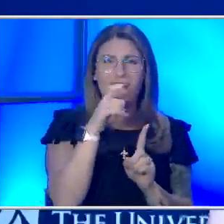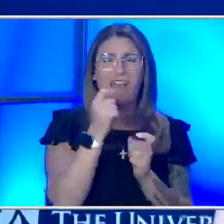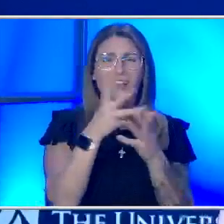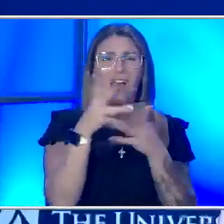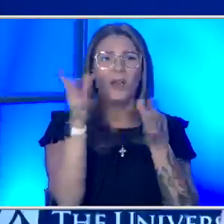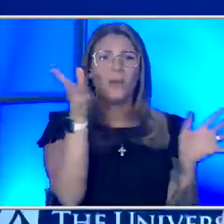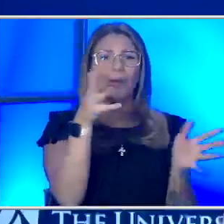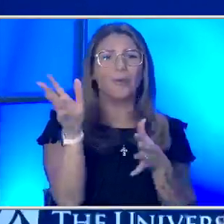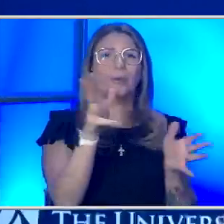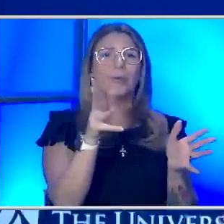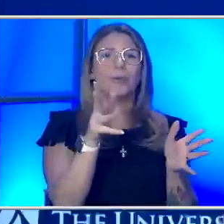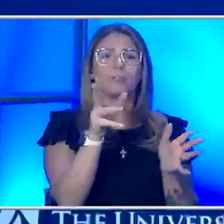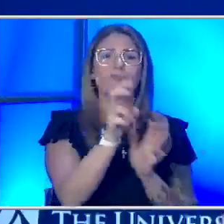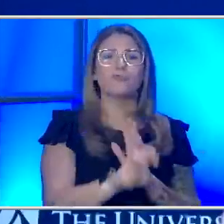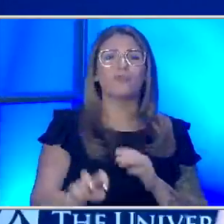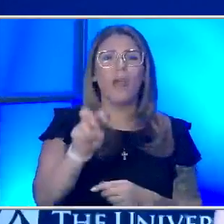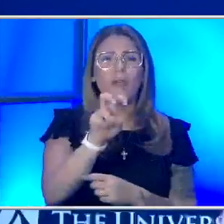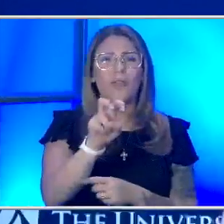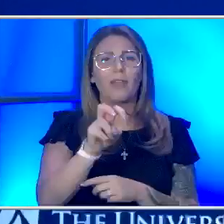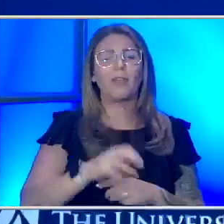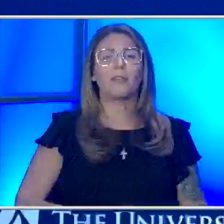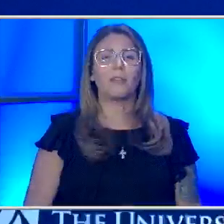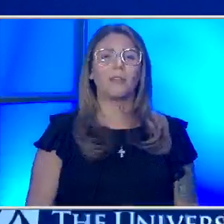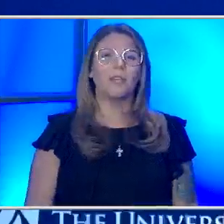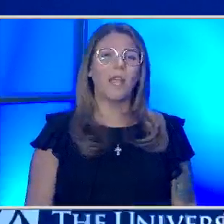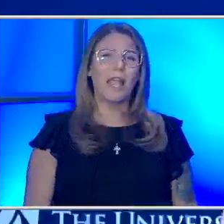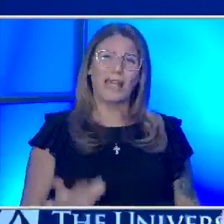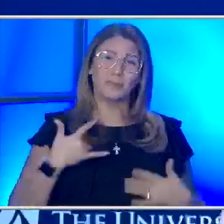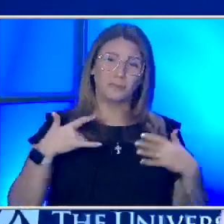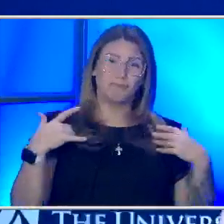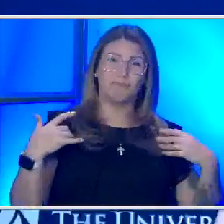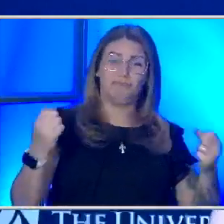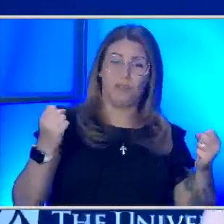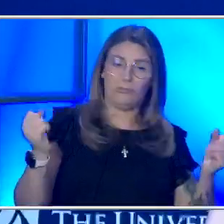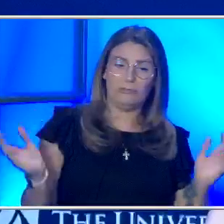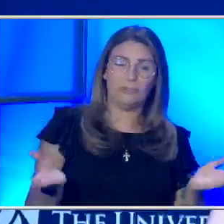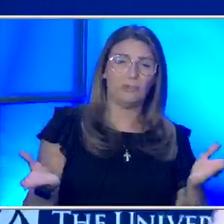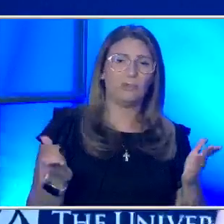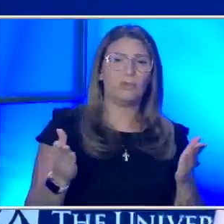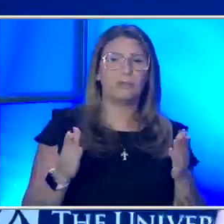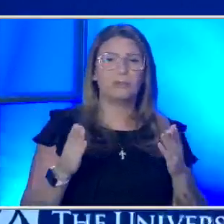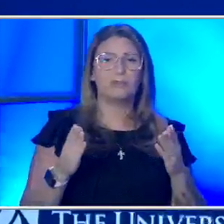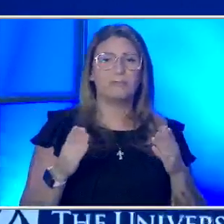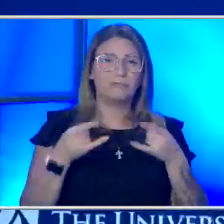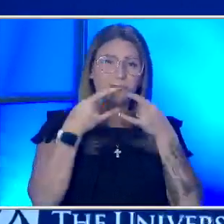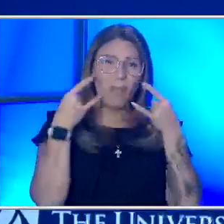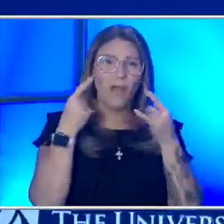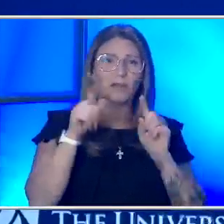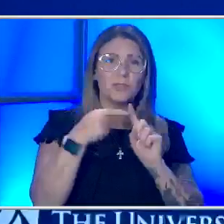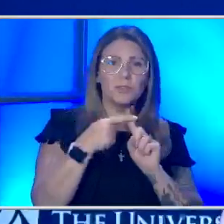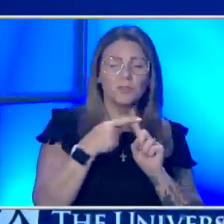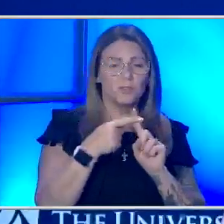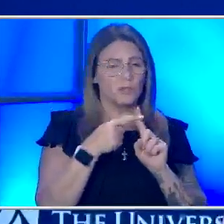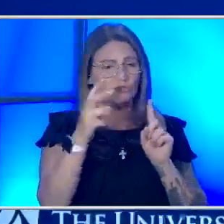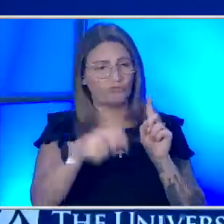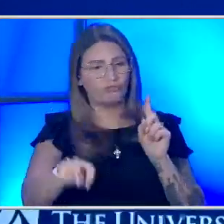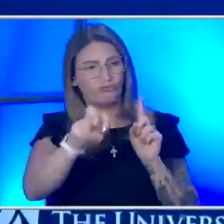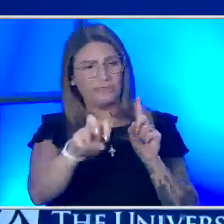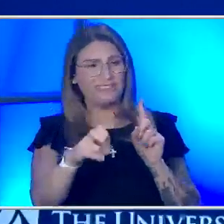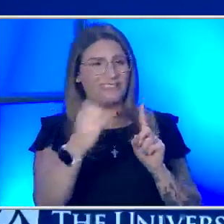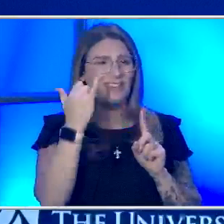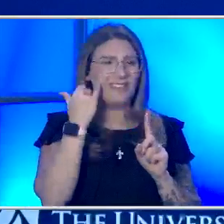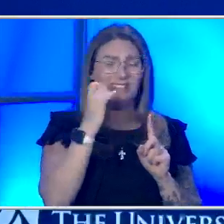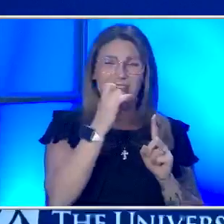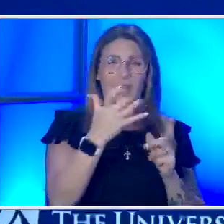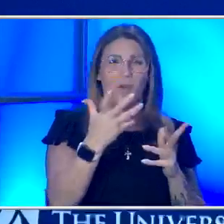would certainly really strongly encourage people to mask when they're traveling, more for the reason if you really don't want to be sick once you get to your